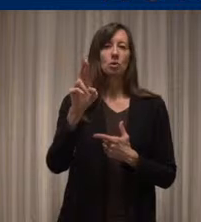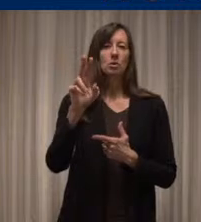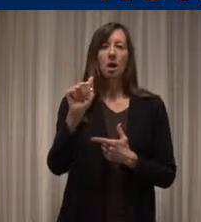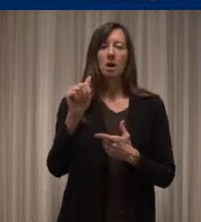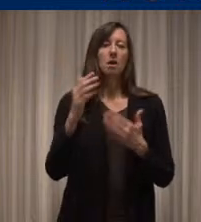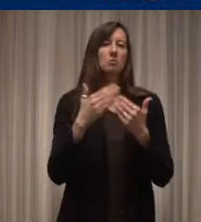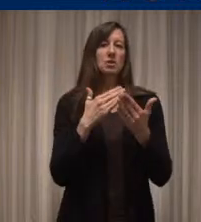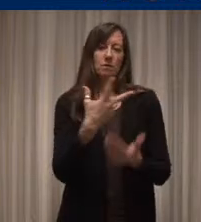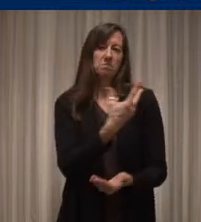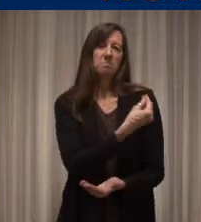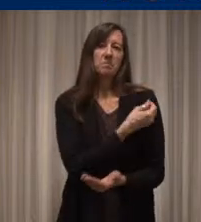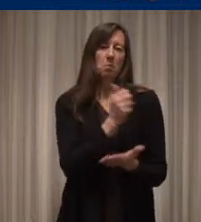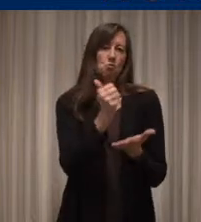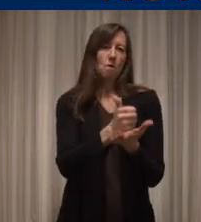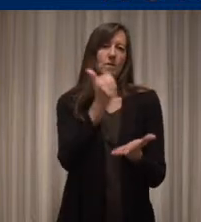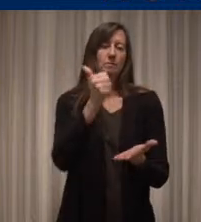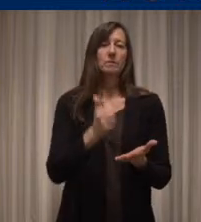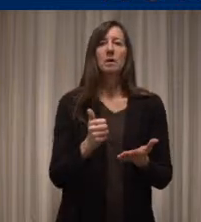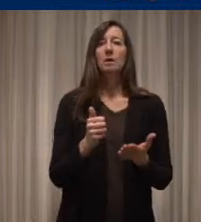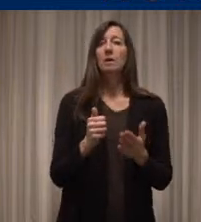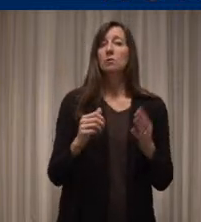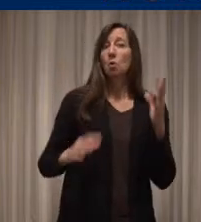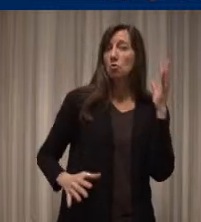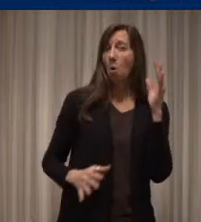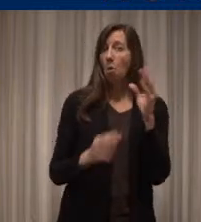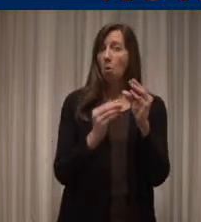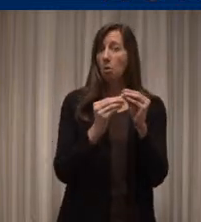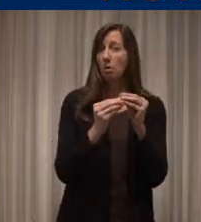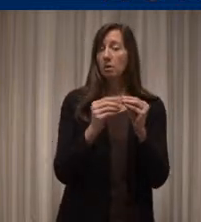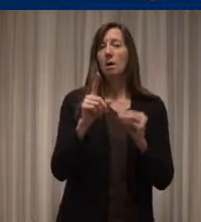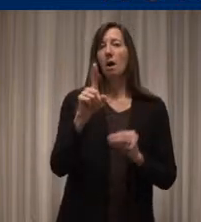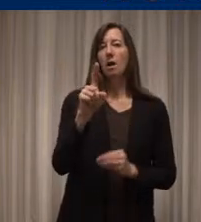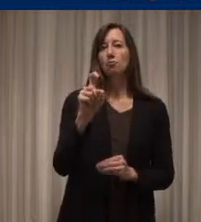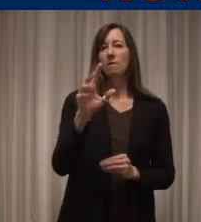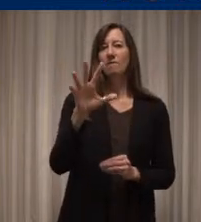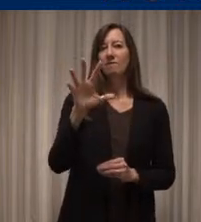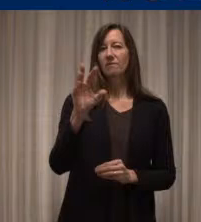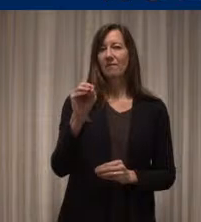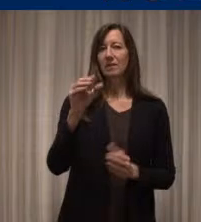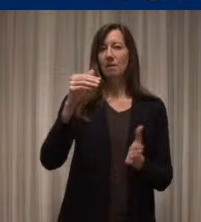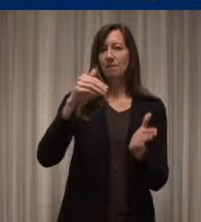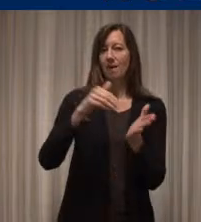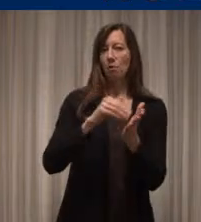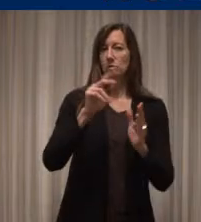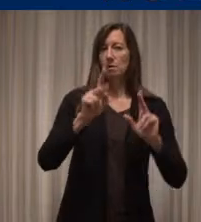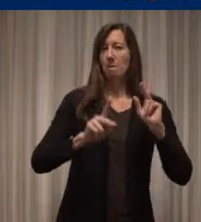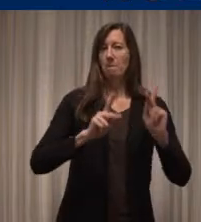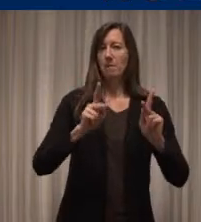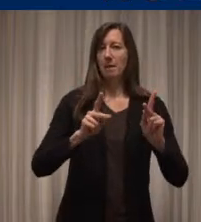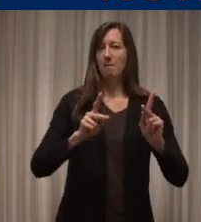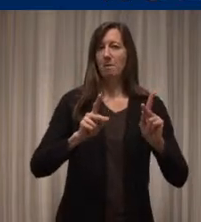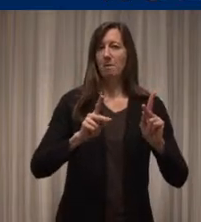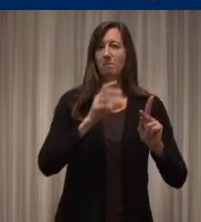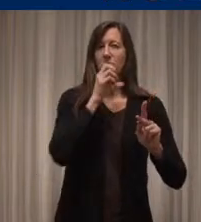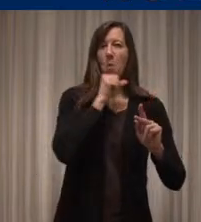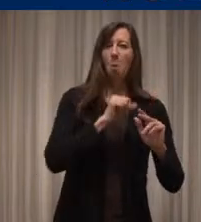in total 150,000 people that from a starting point could be